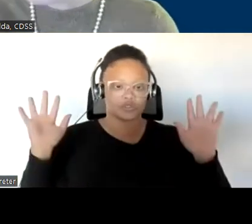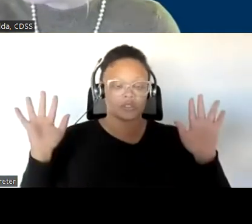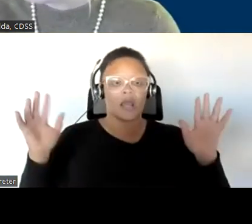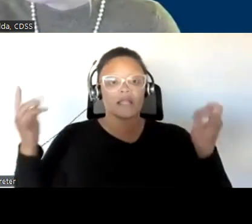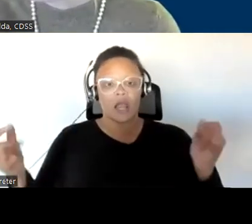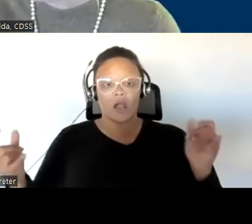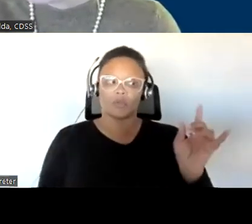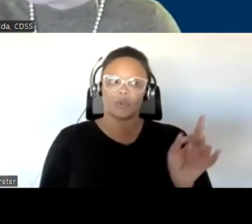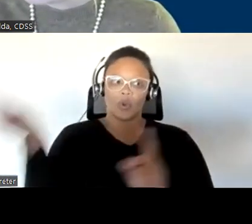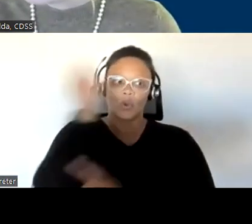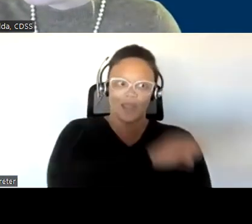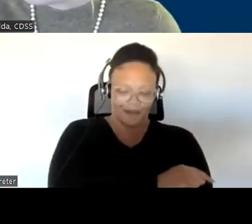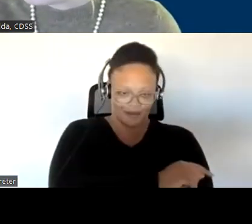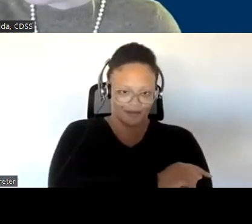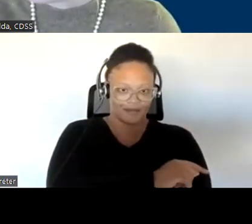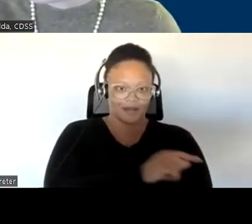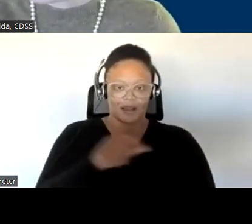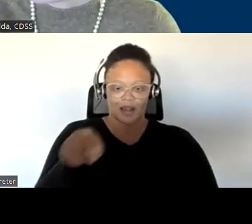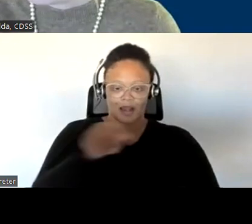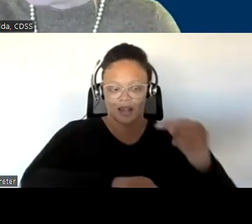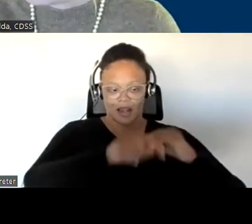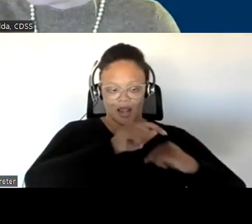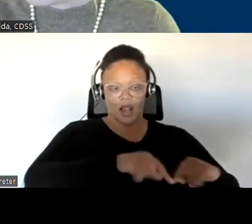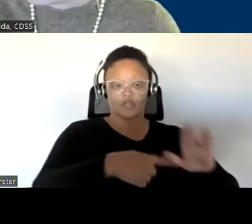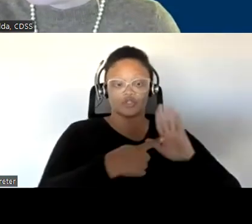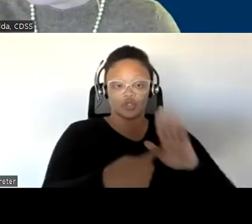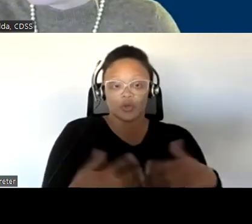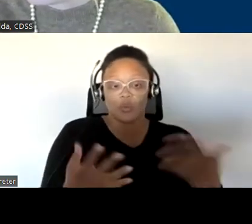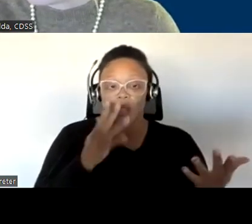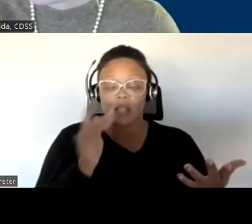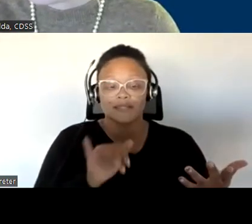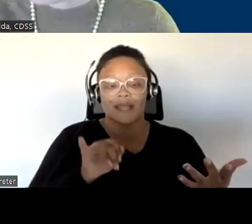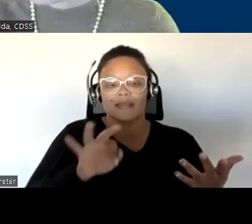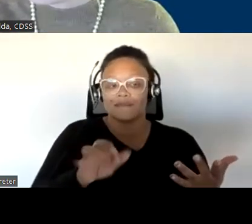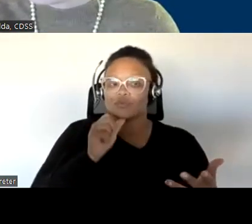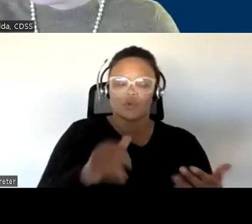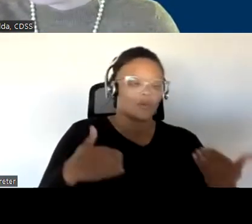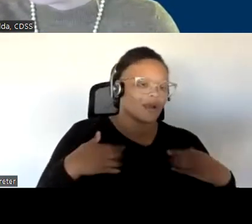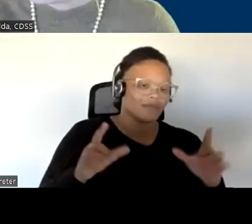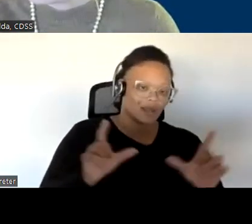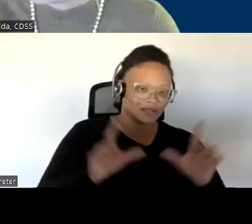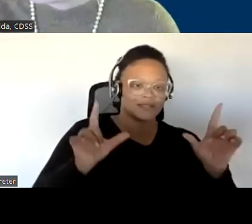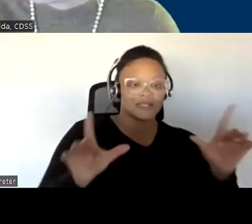the survey as if I'm a licensed exempt provider.